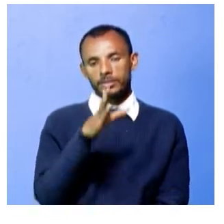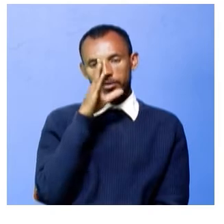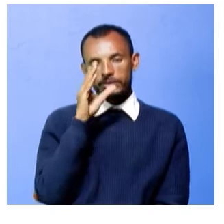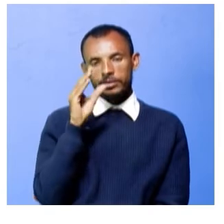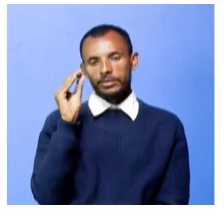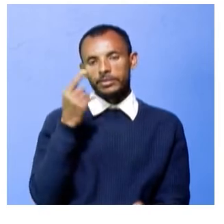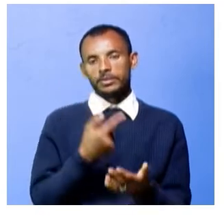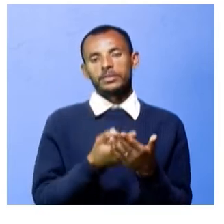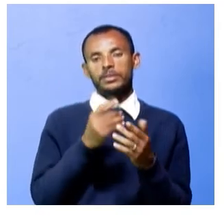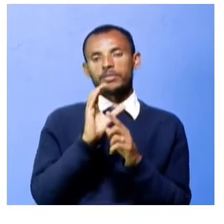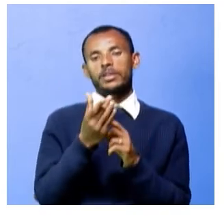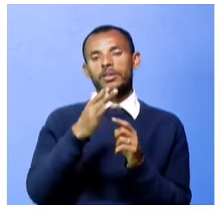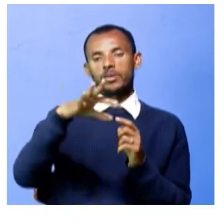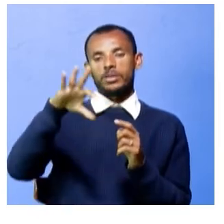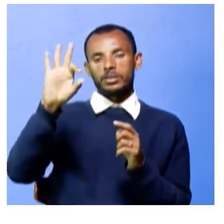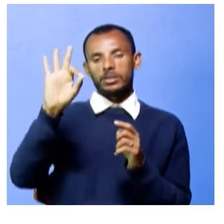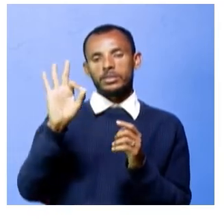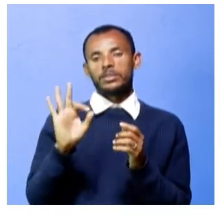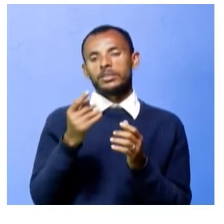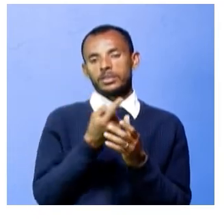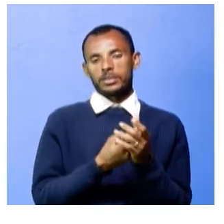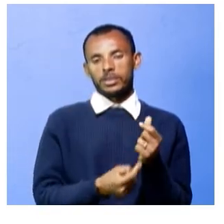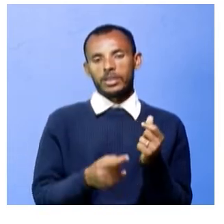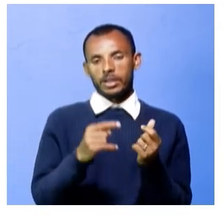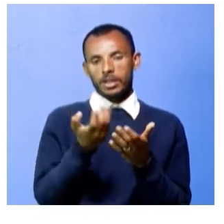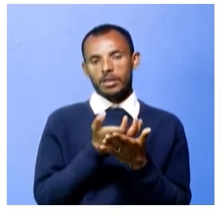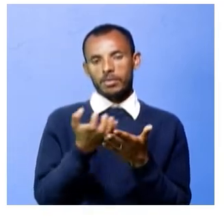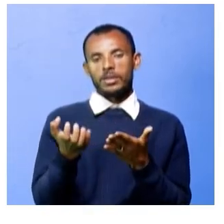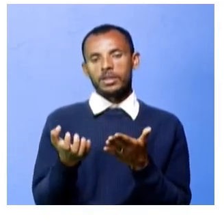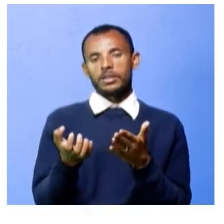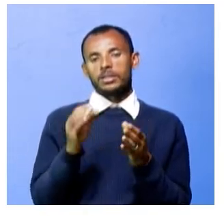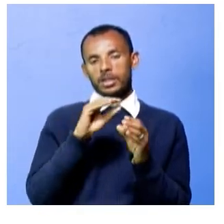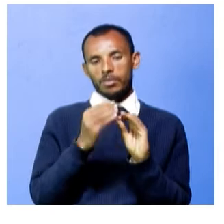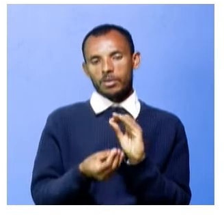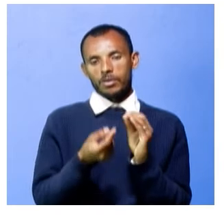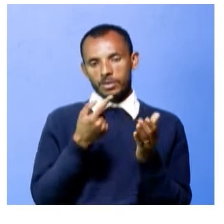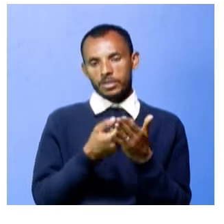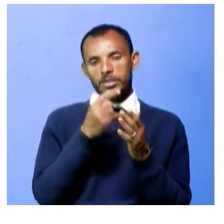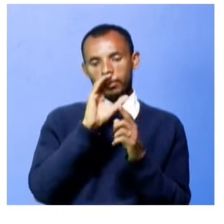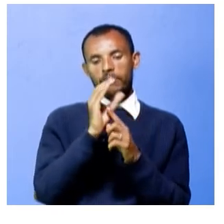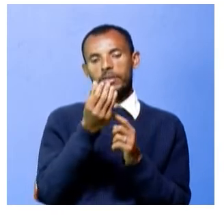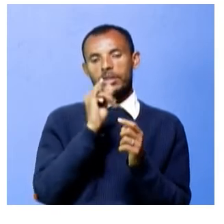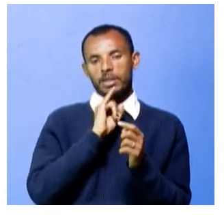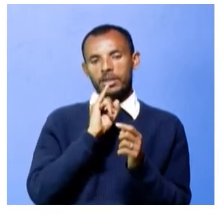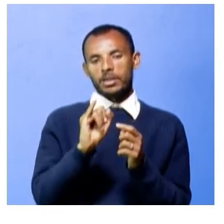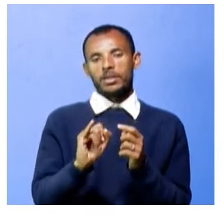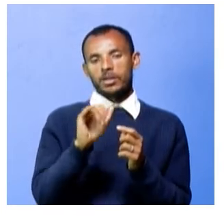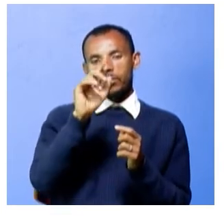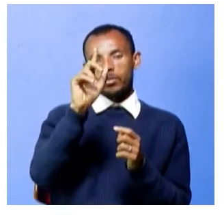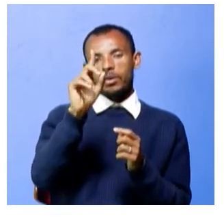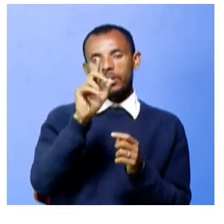this event contains a single element. So the cardinal number of this event is